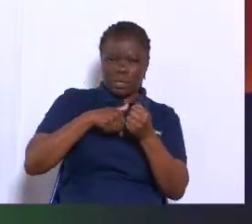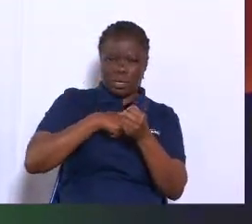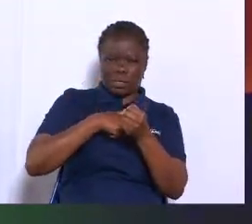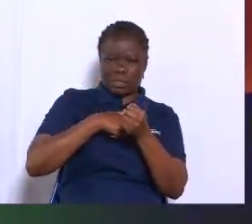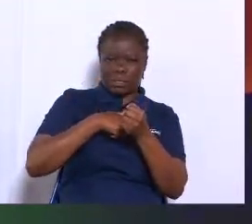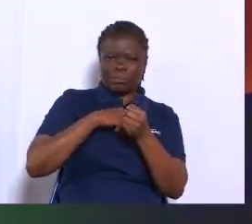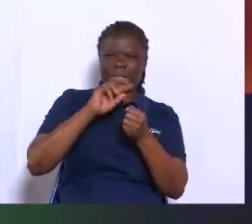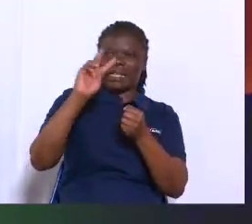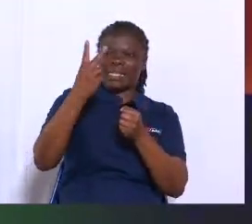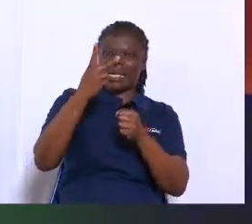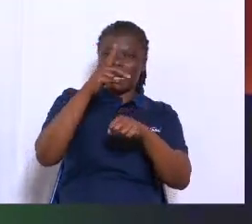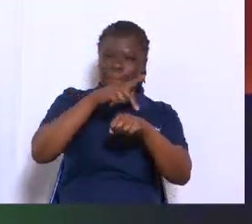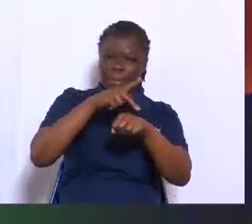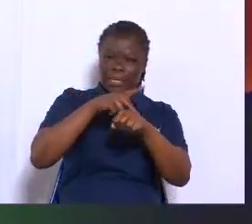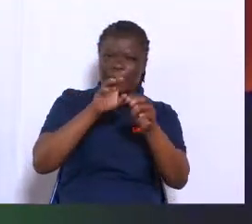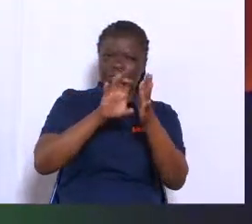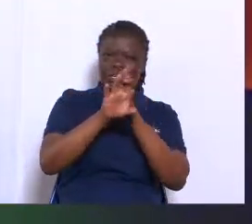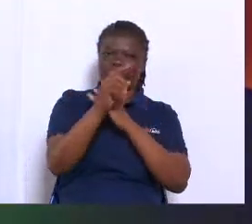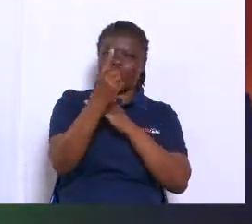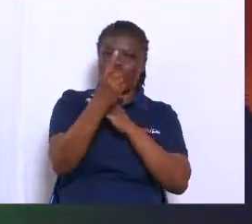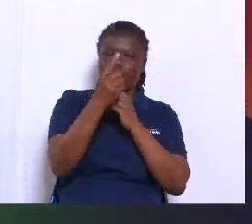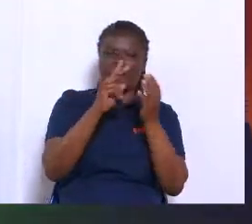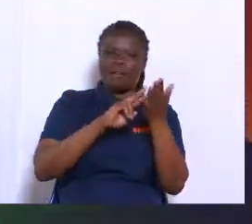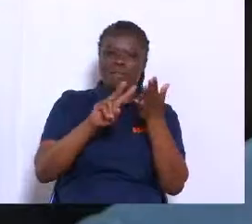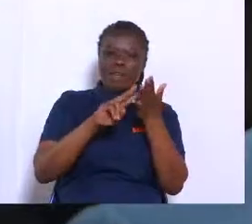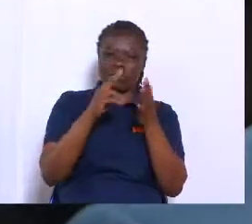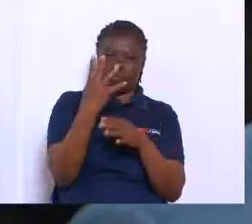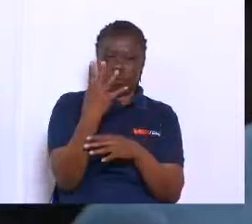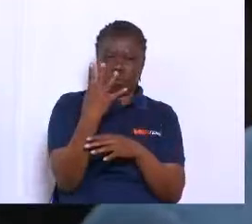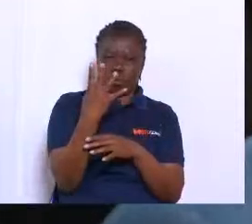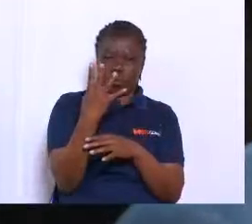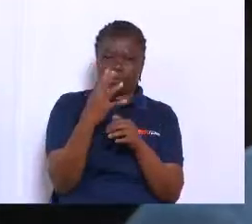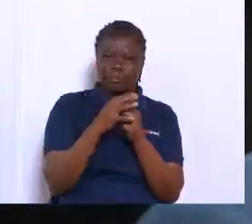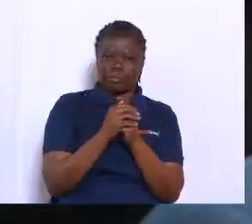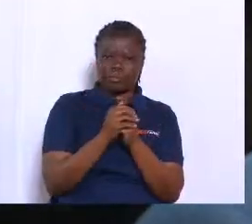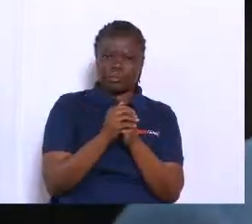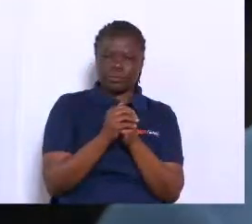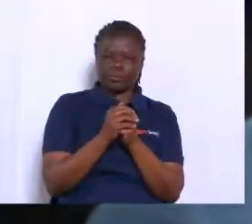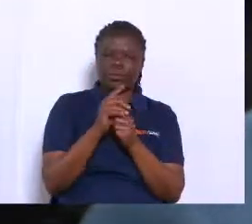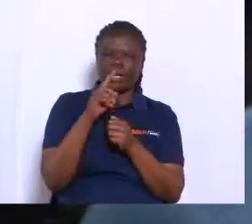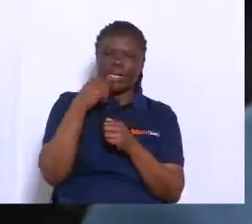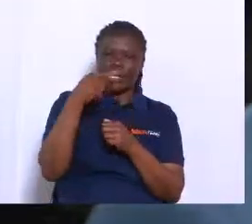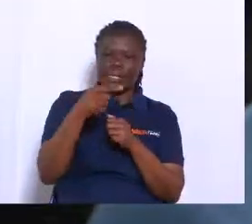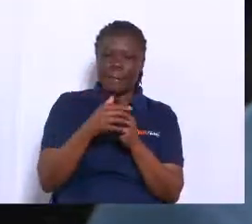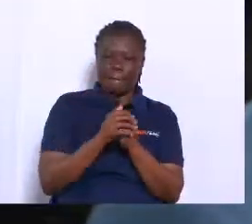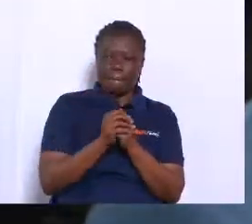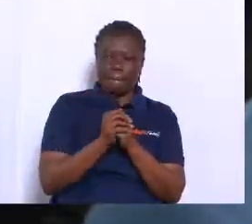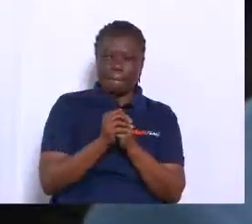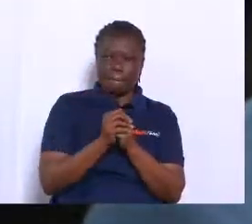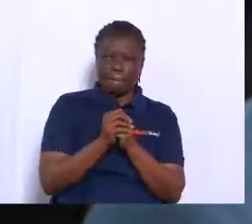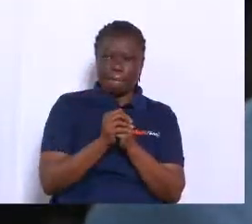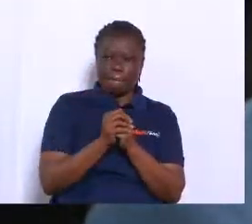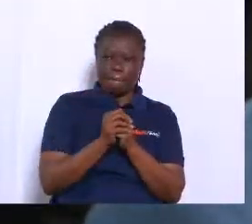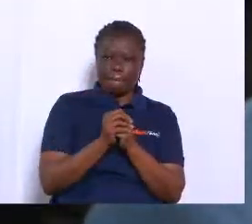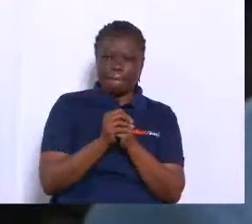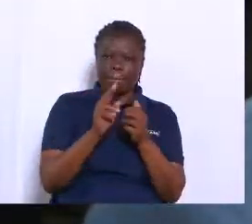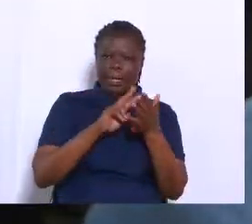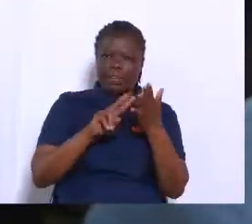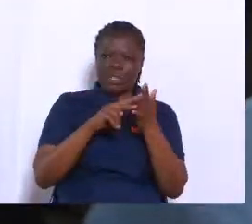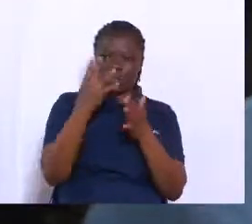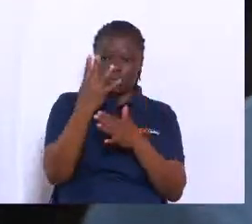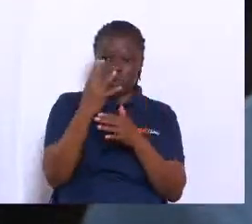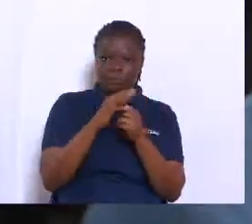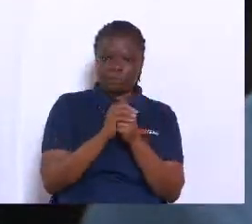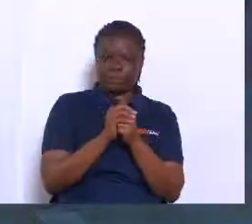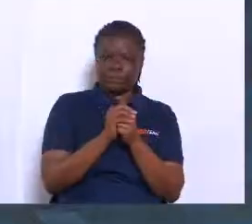verse 4. 2 Peter chapter 1, verse 4. Notice what it says. Do you have verse 4, 2